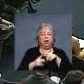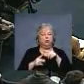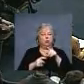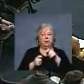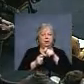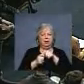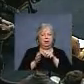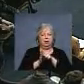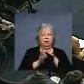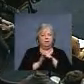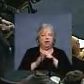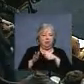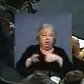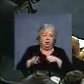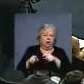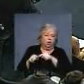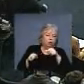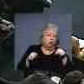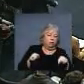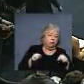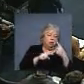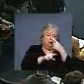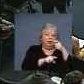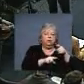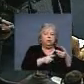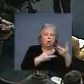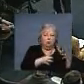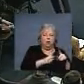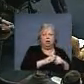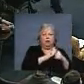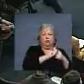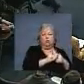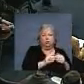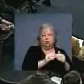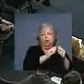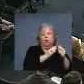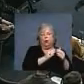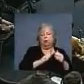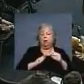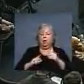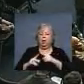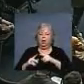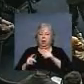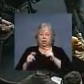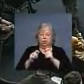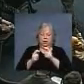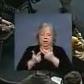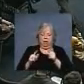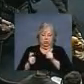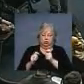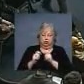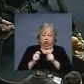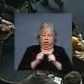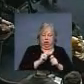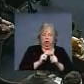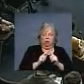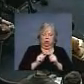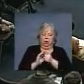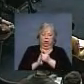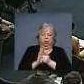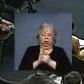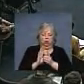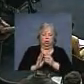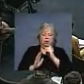development across the street because it was already pretty much underway. I had changed some language. The attorney for